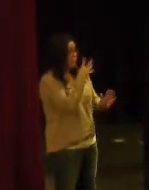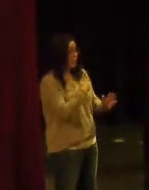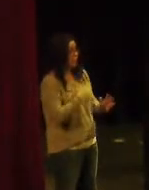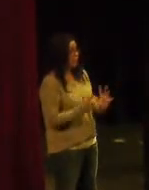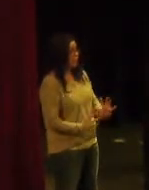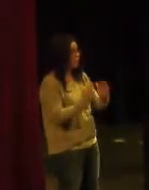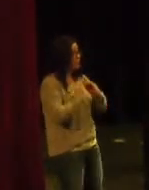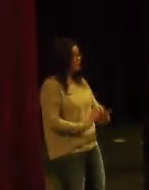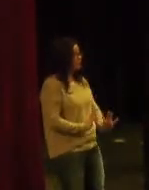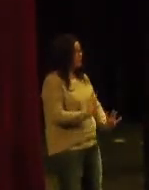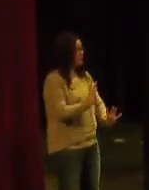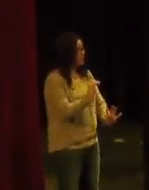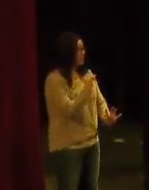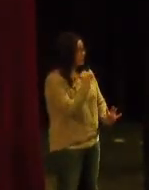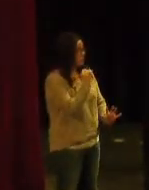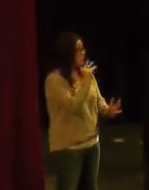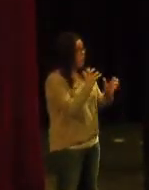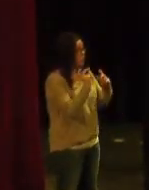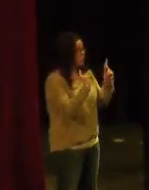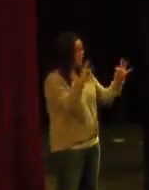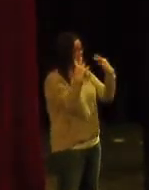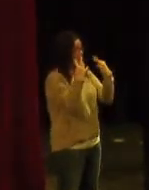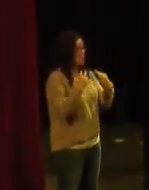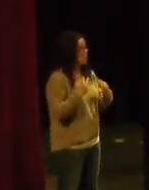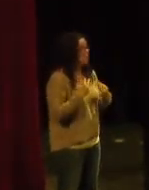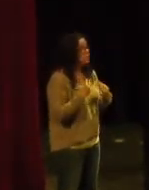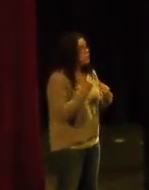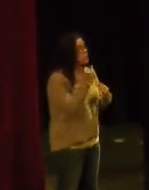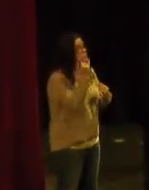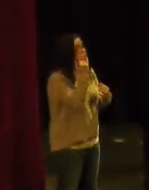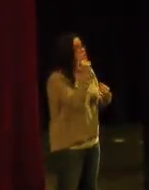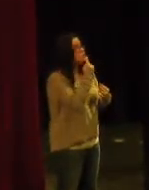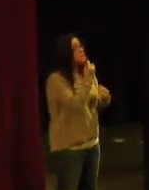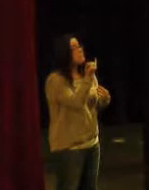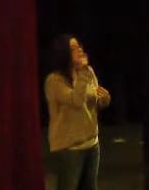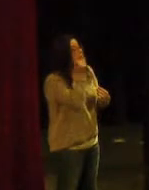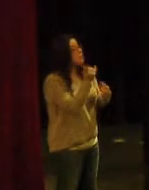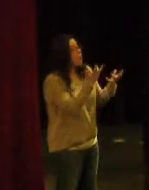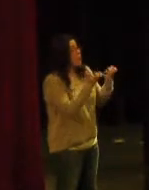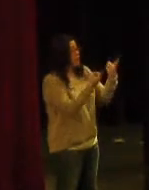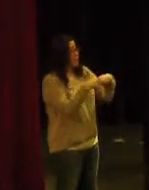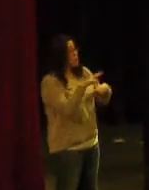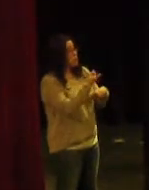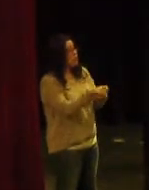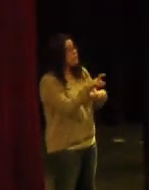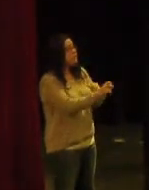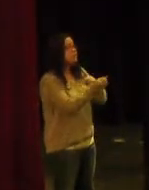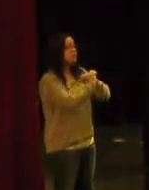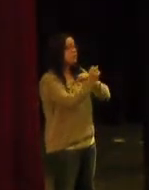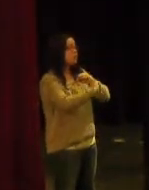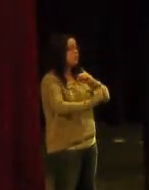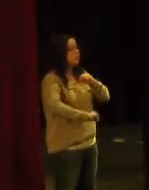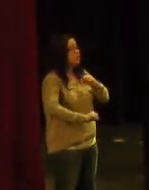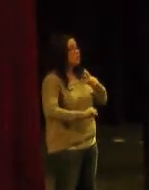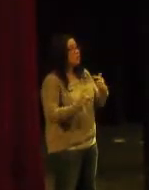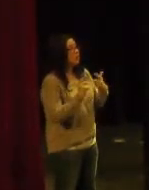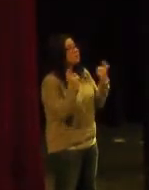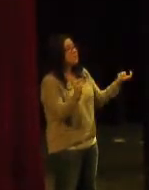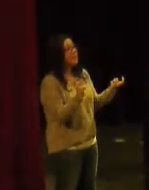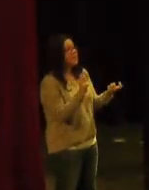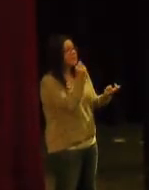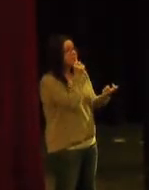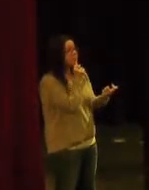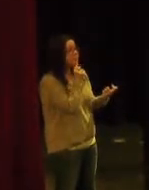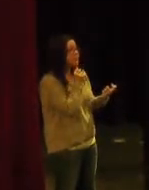And what you then say is, well, if you want to come to the United States, why don't you go through this lengthy, technical, cumbersome,